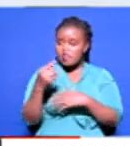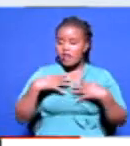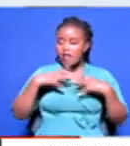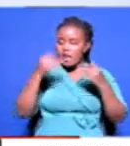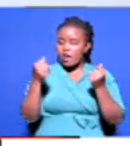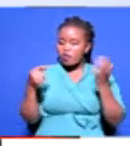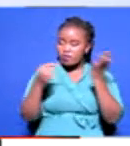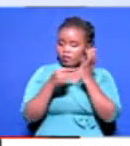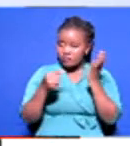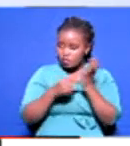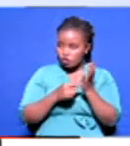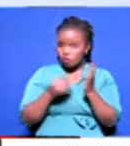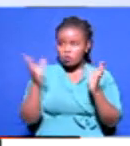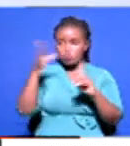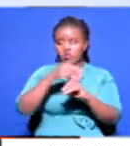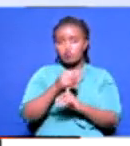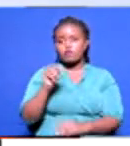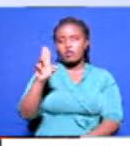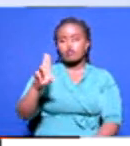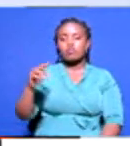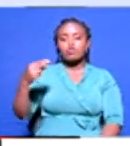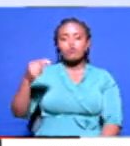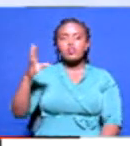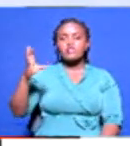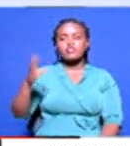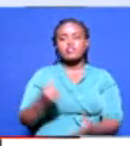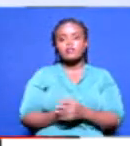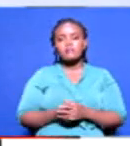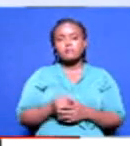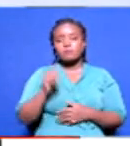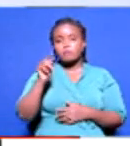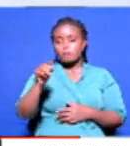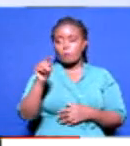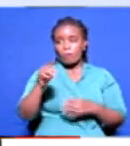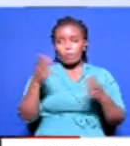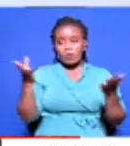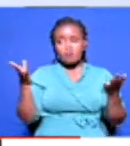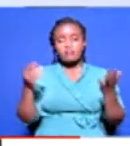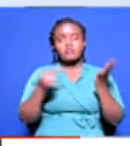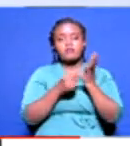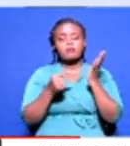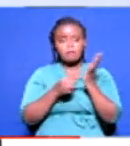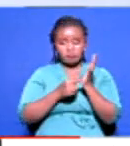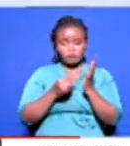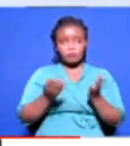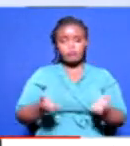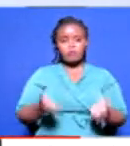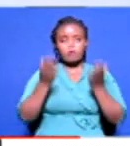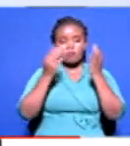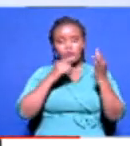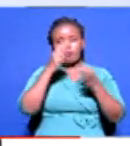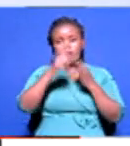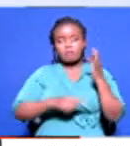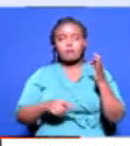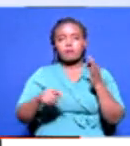health coverage. Digital innovation promotes efficient delivery in three key healthcare financing principles of